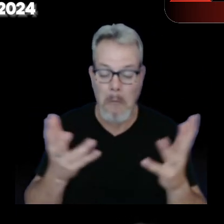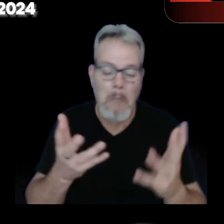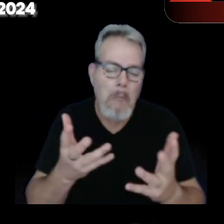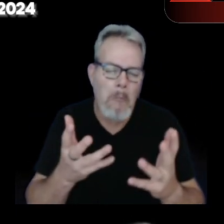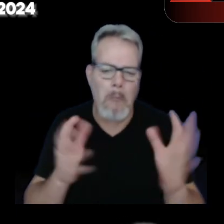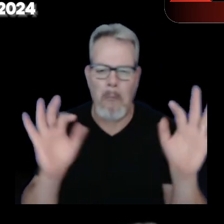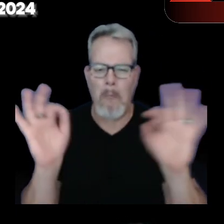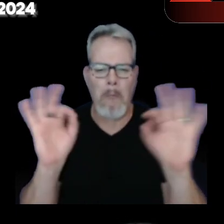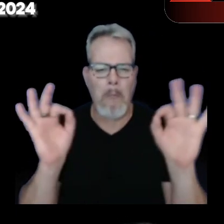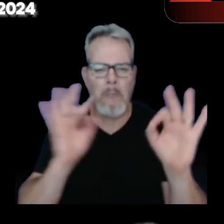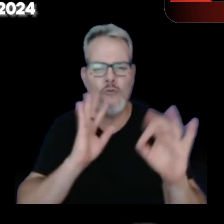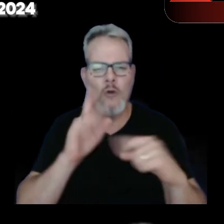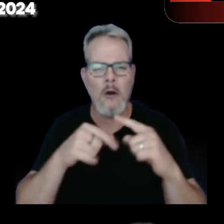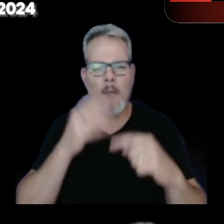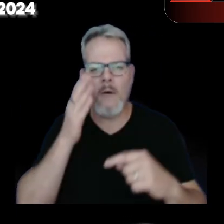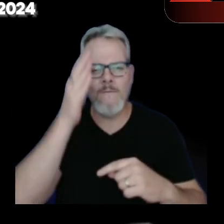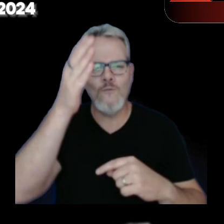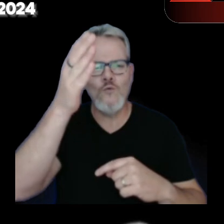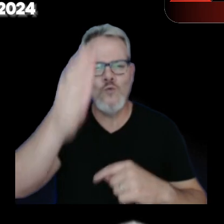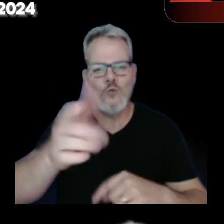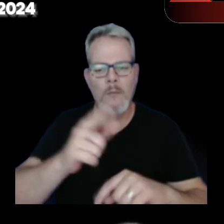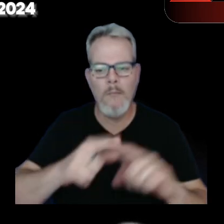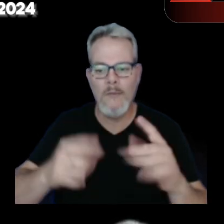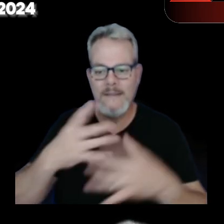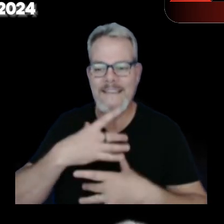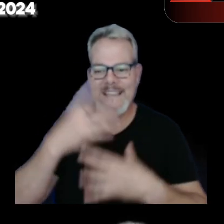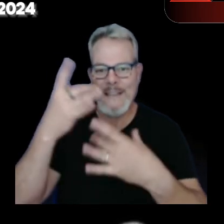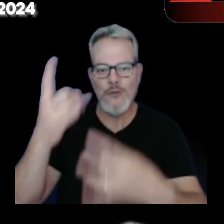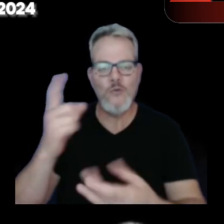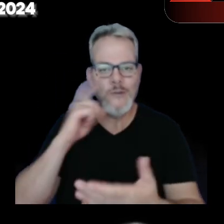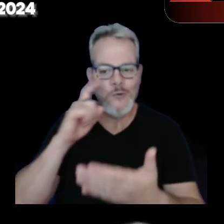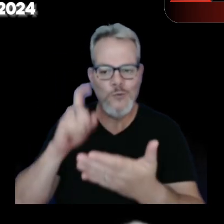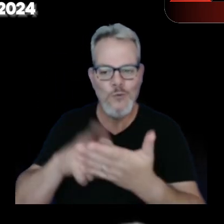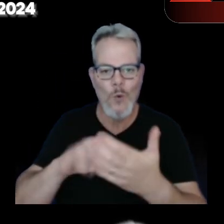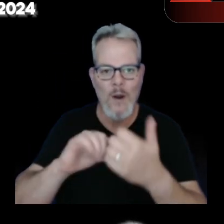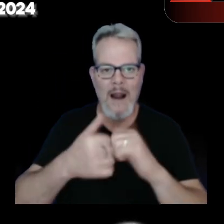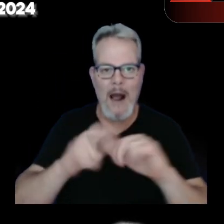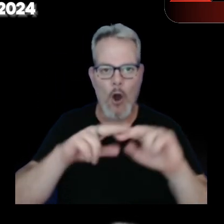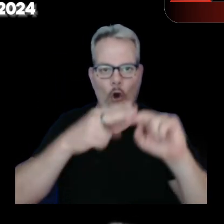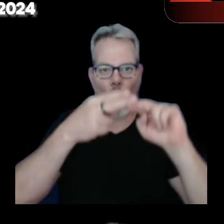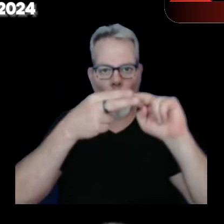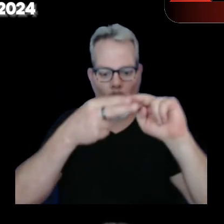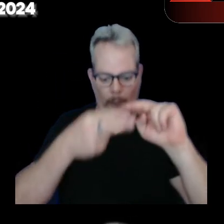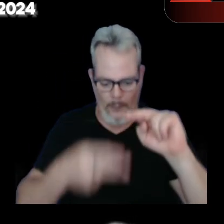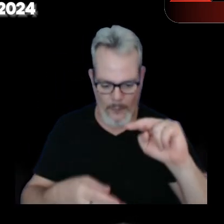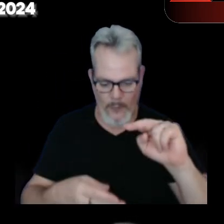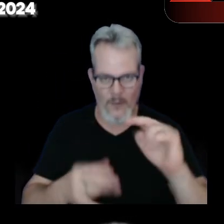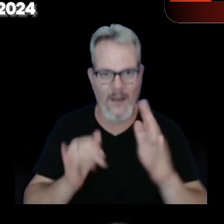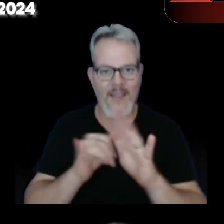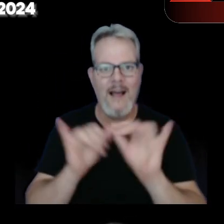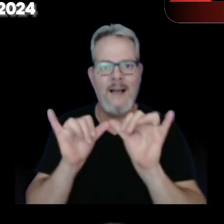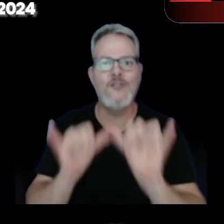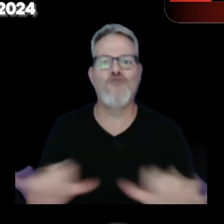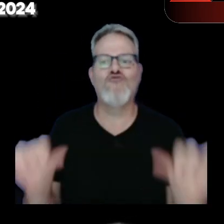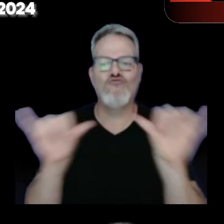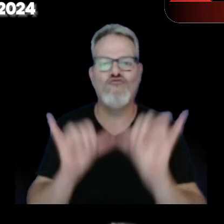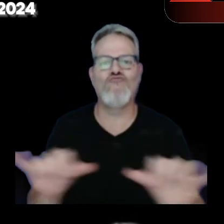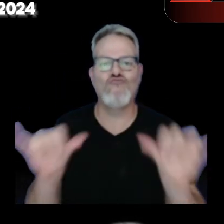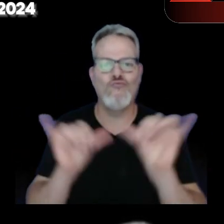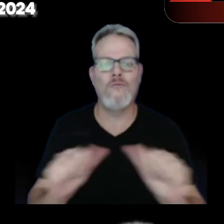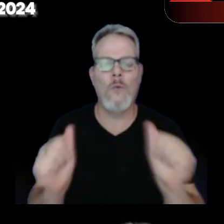an interesting note of how the pattern has been decreasing here recently. And that's consistent with these pulses of magma coming into